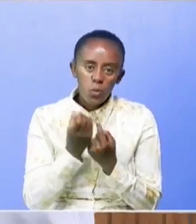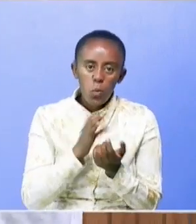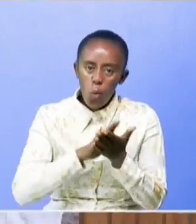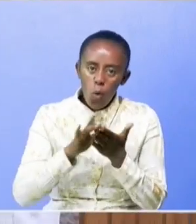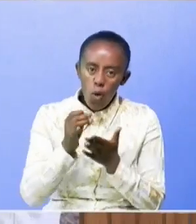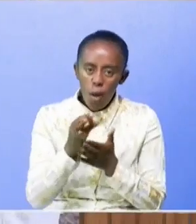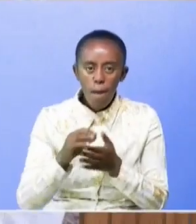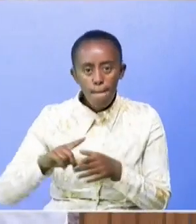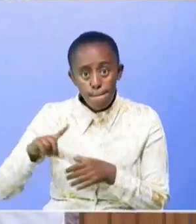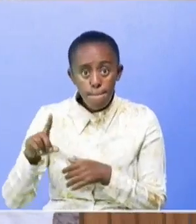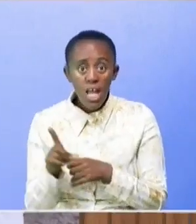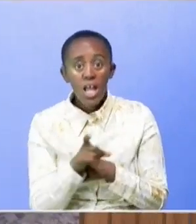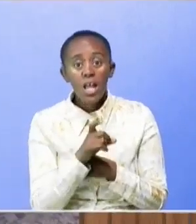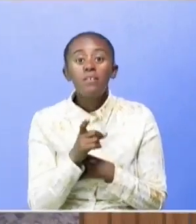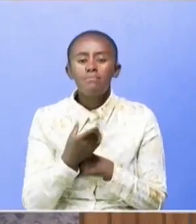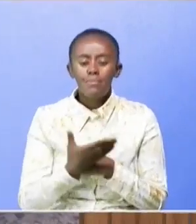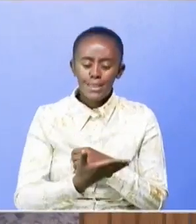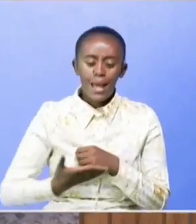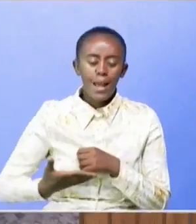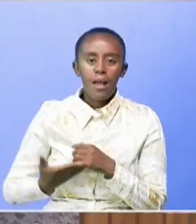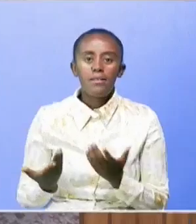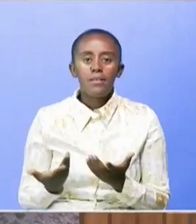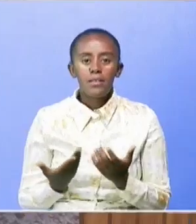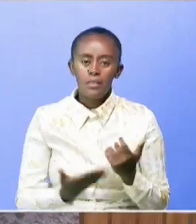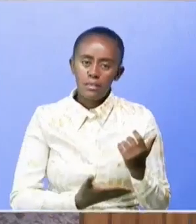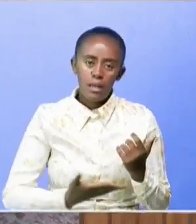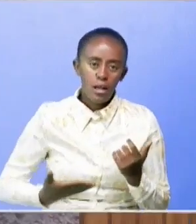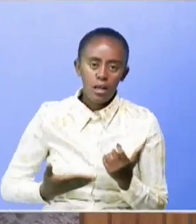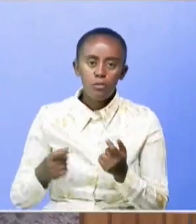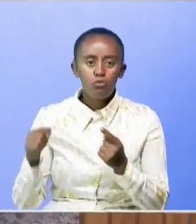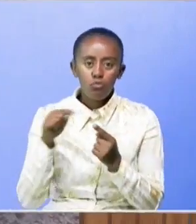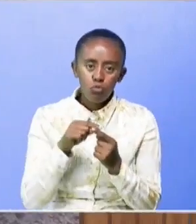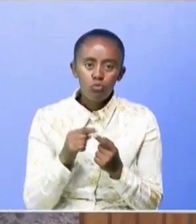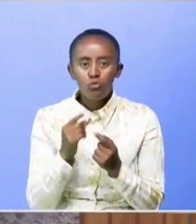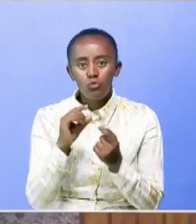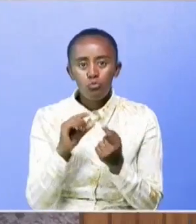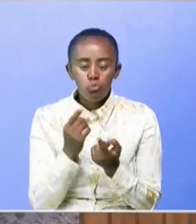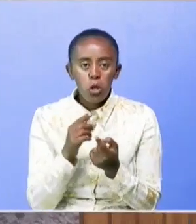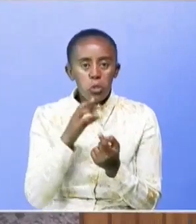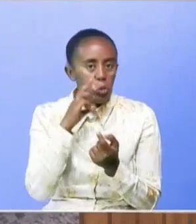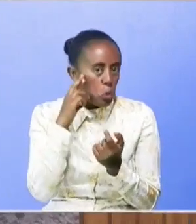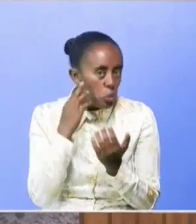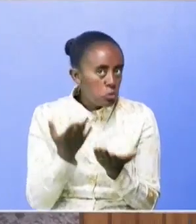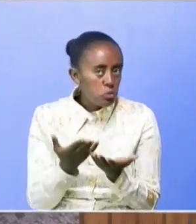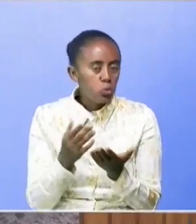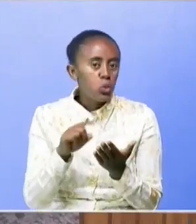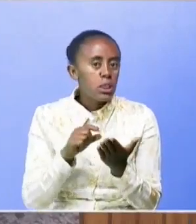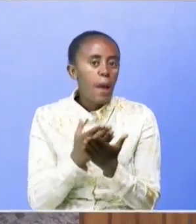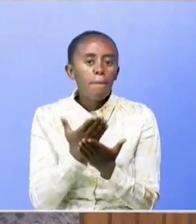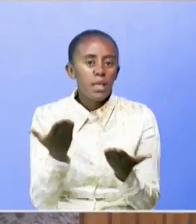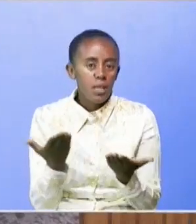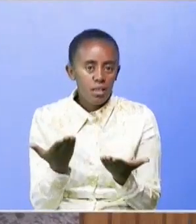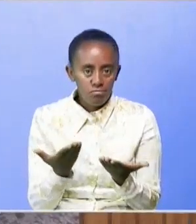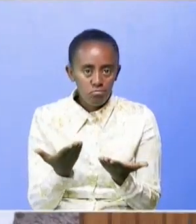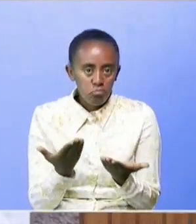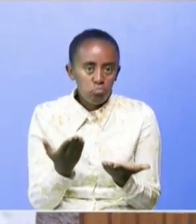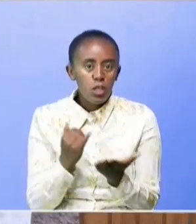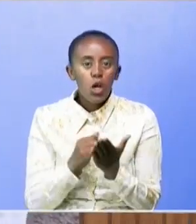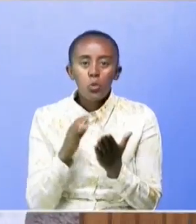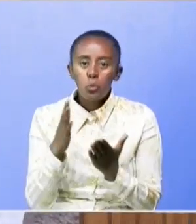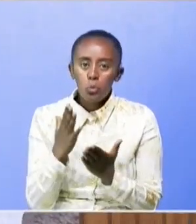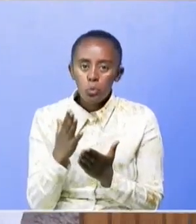quality of being dedicated to a certain cause, to something. It could be